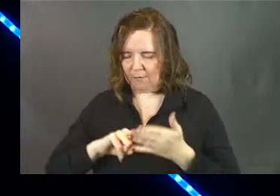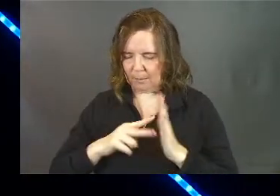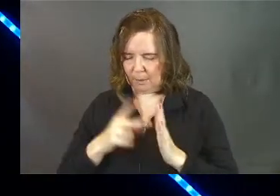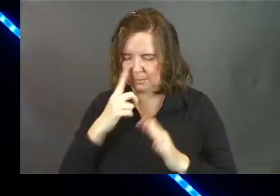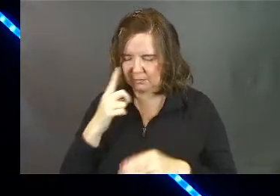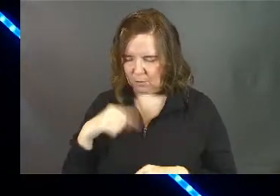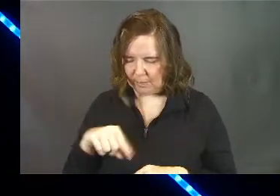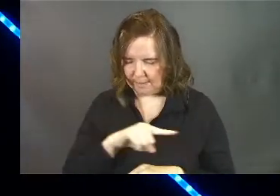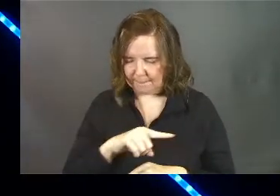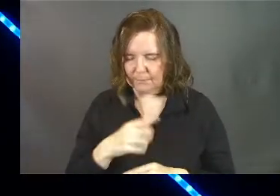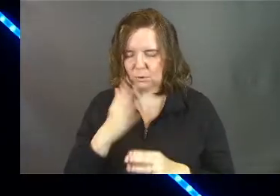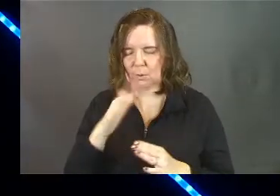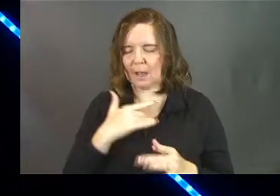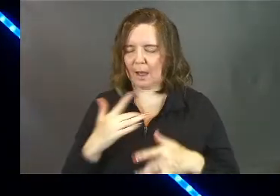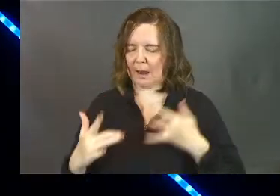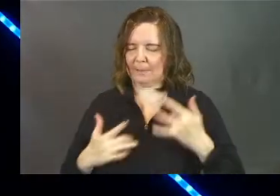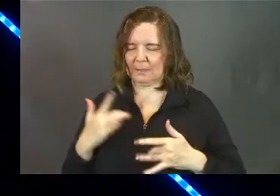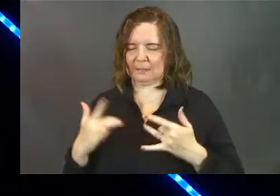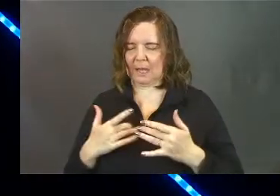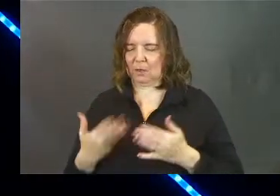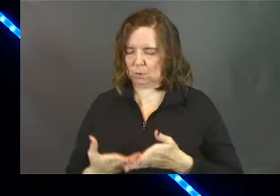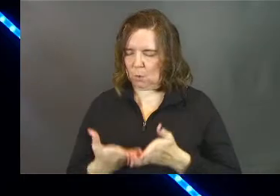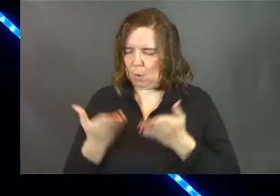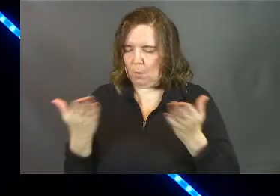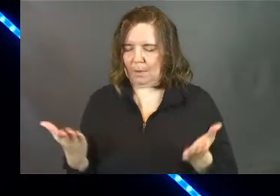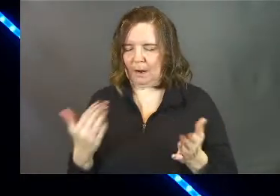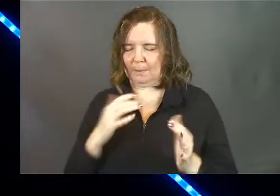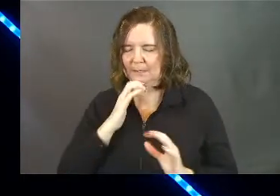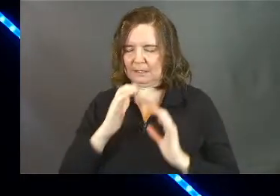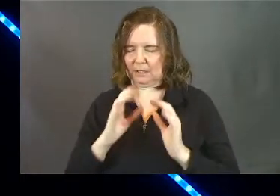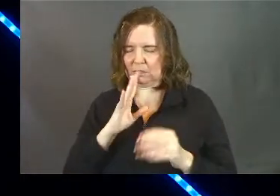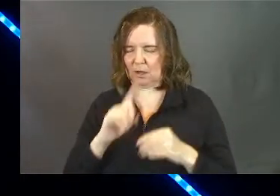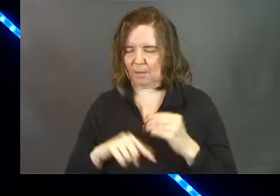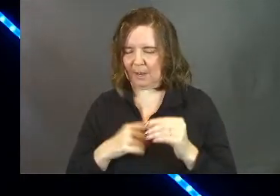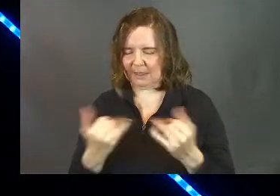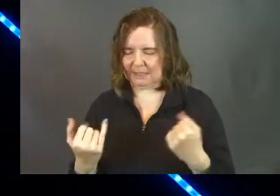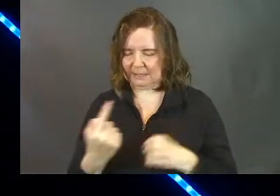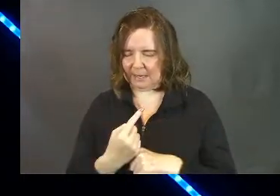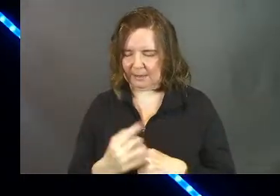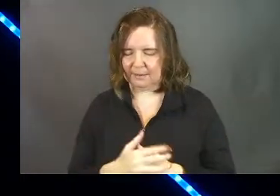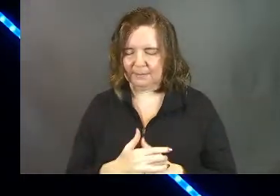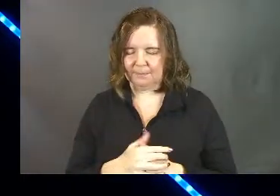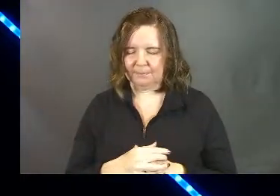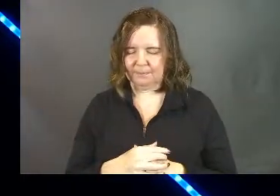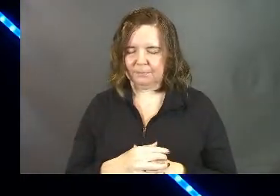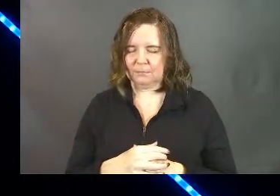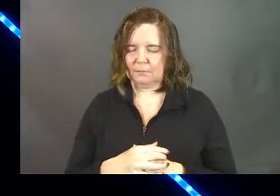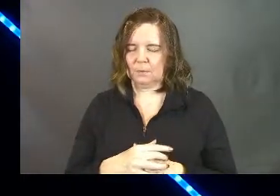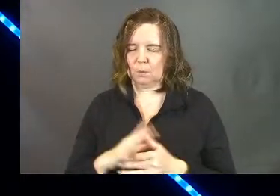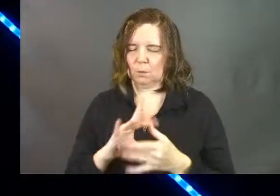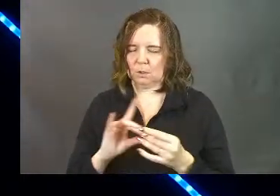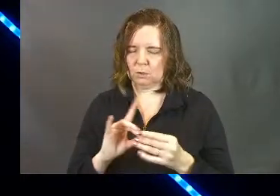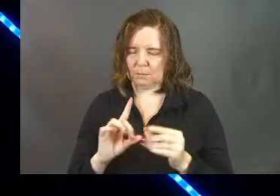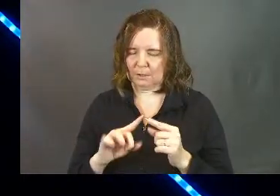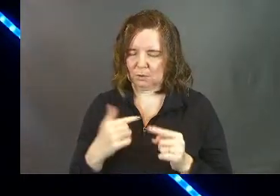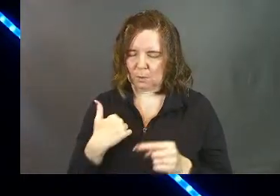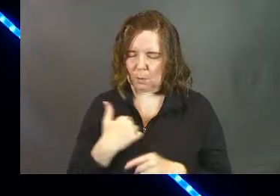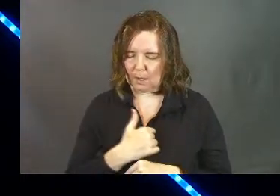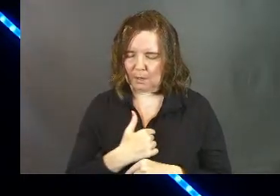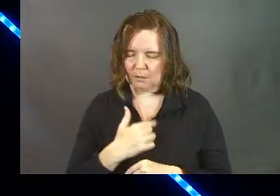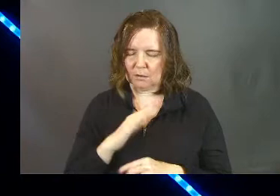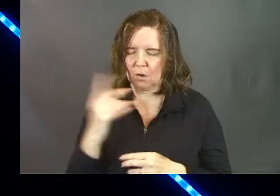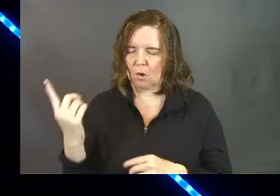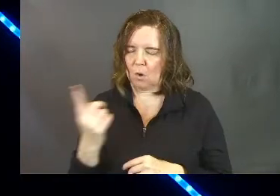purpose for them. So, God, I'm excited to open up this conversation and talk about this today. God, would you speak to us?